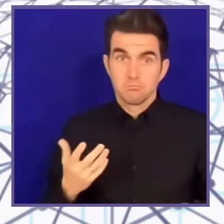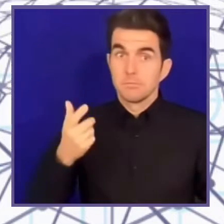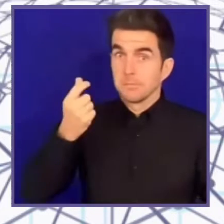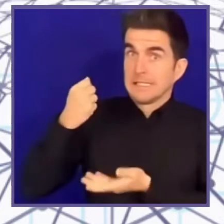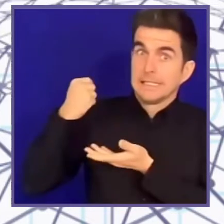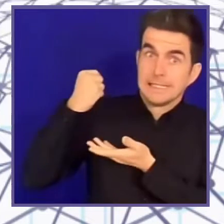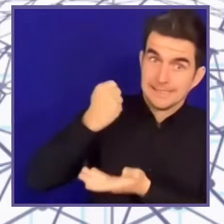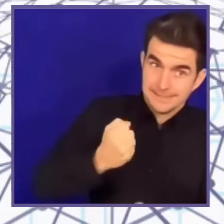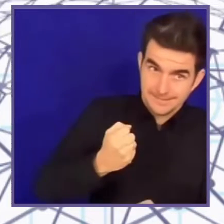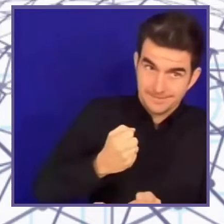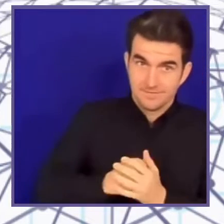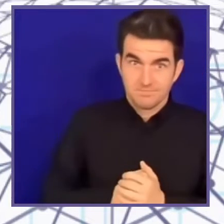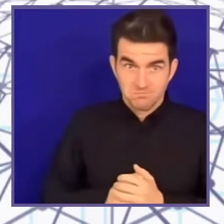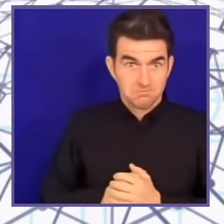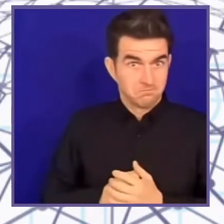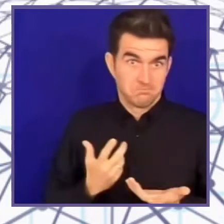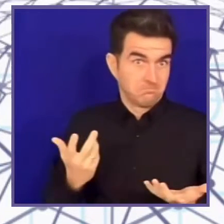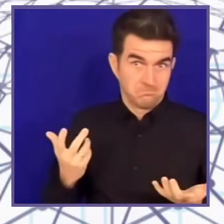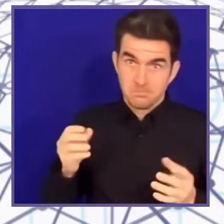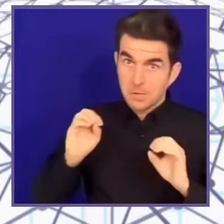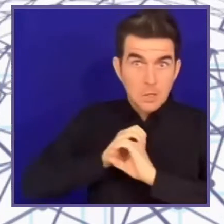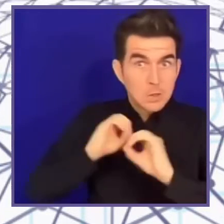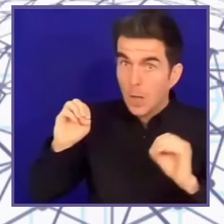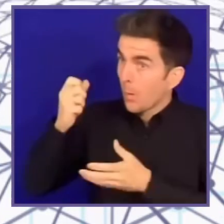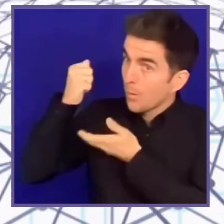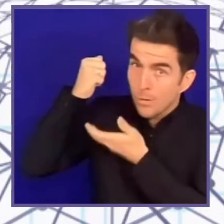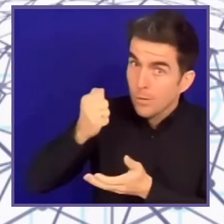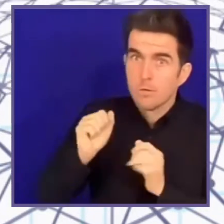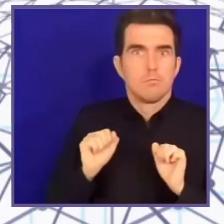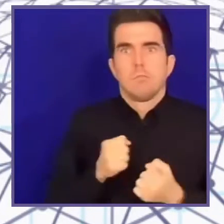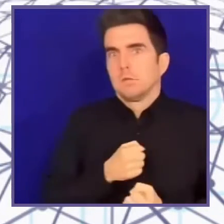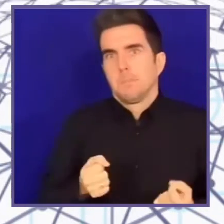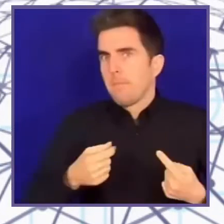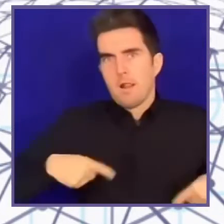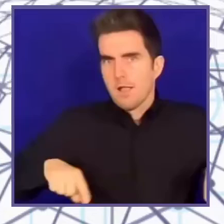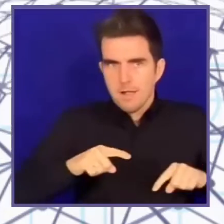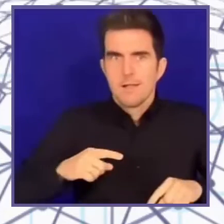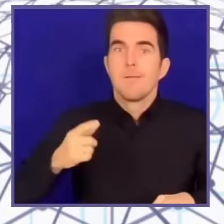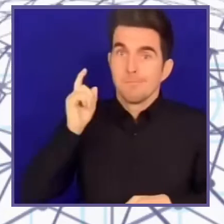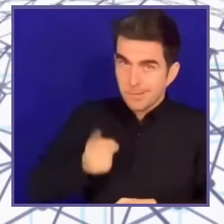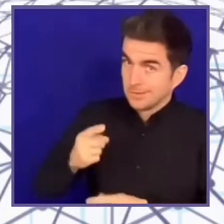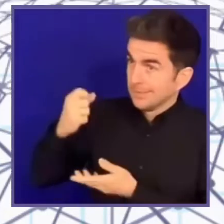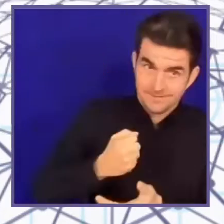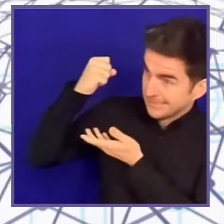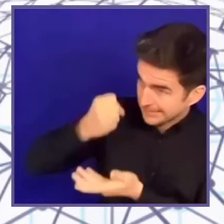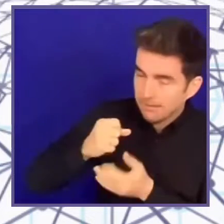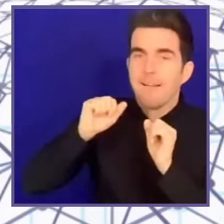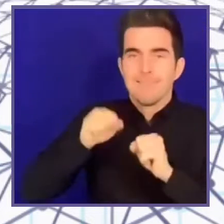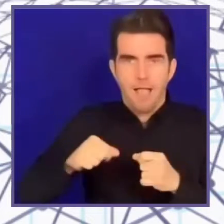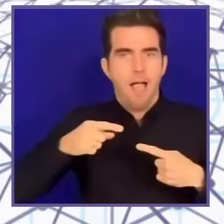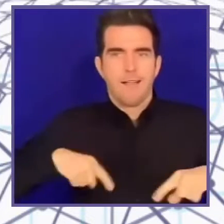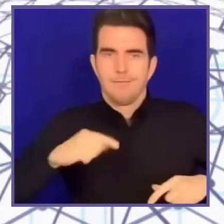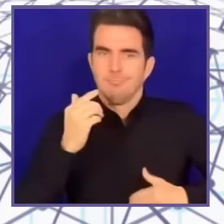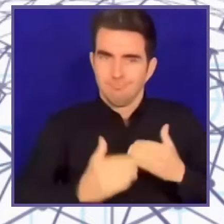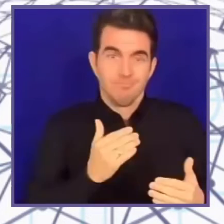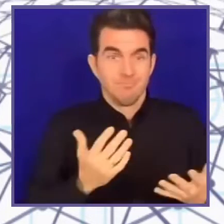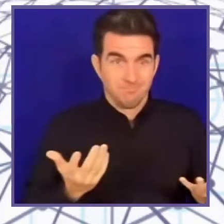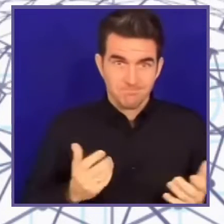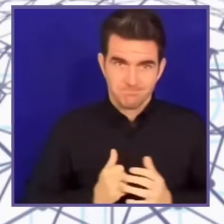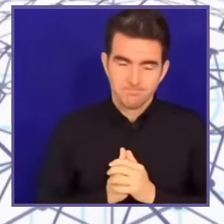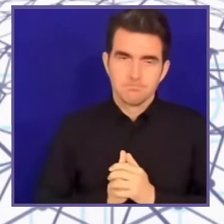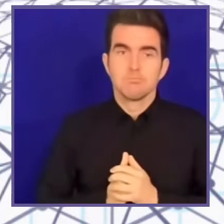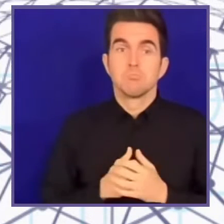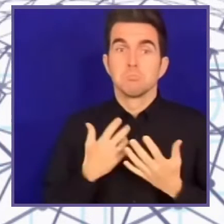their trust in us and funded our work. So can I have that slide up there? I have one slide. I